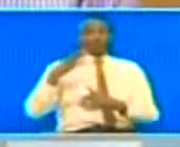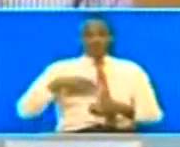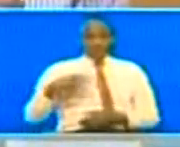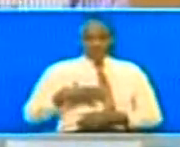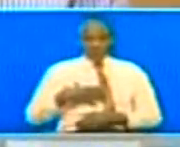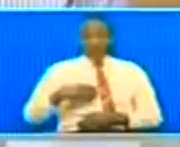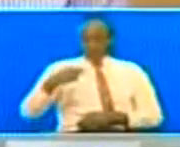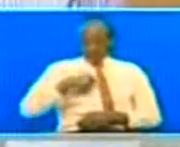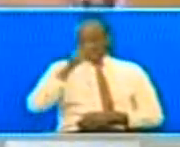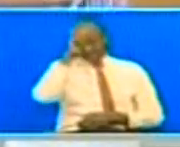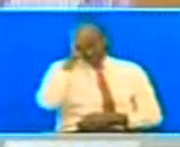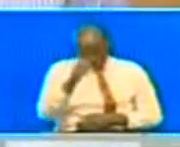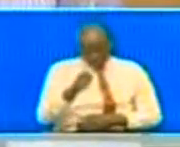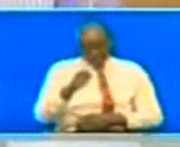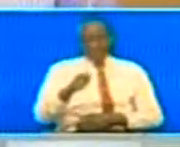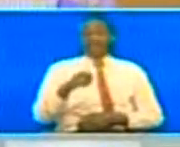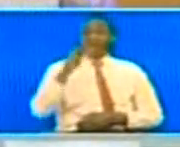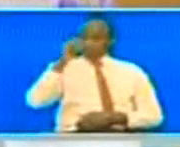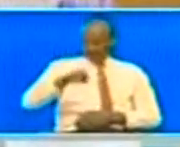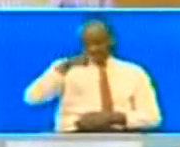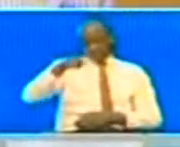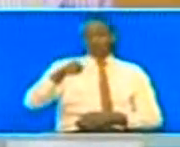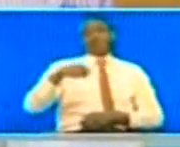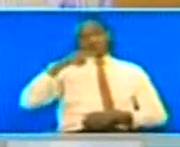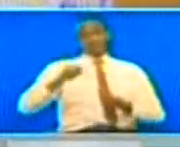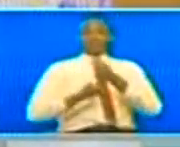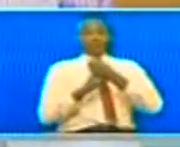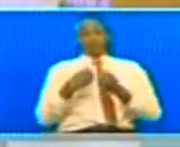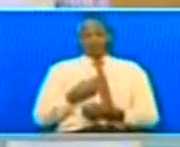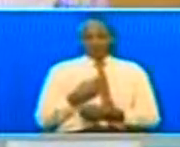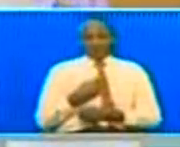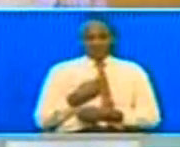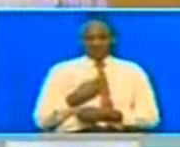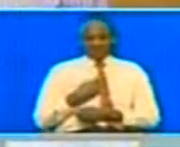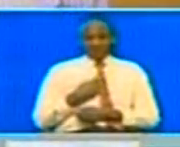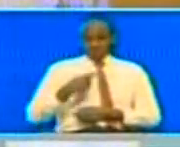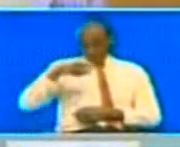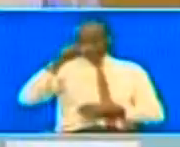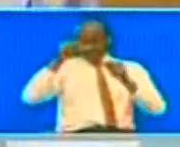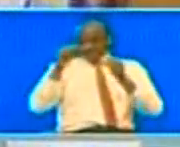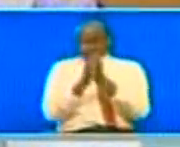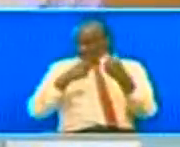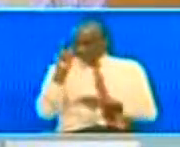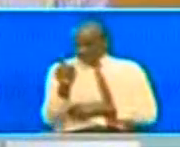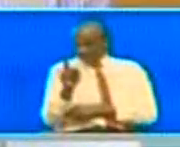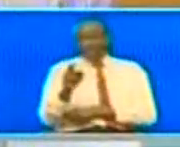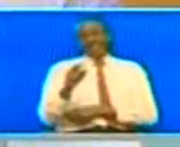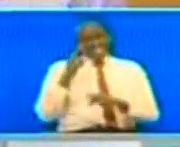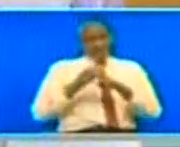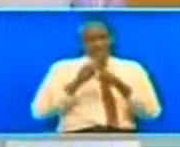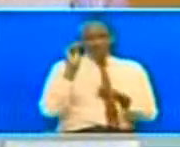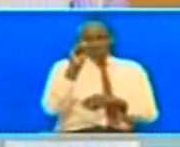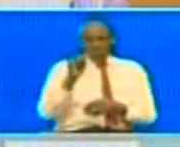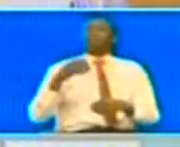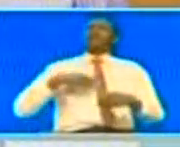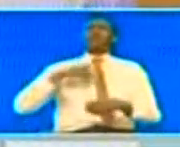Mm-hmm. I respect Mashimiwa Keter because he stood with me. Okay. Right? So you condone his actions? I'm saying, look, dropping names, people